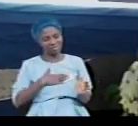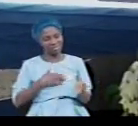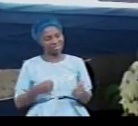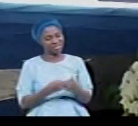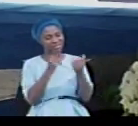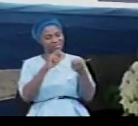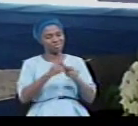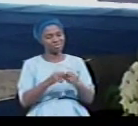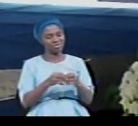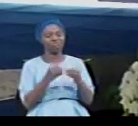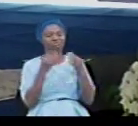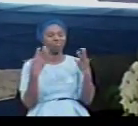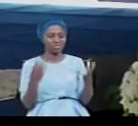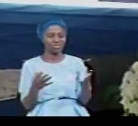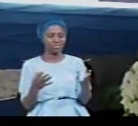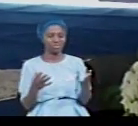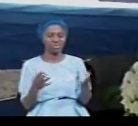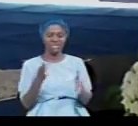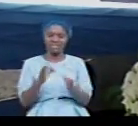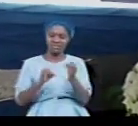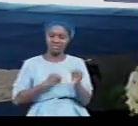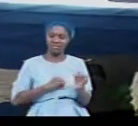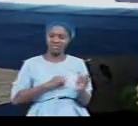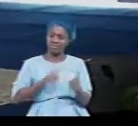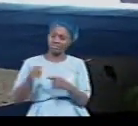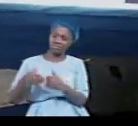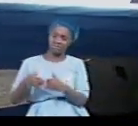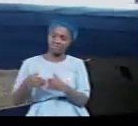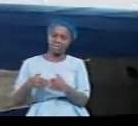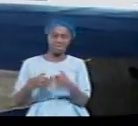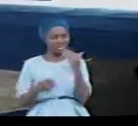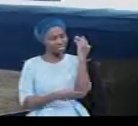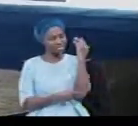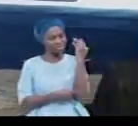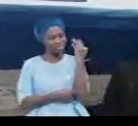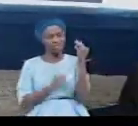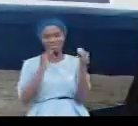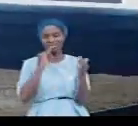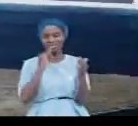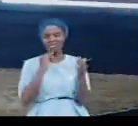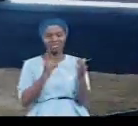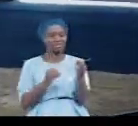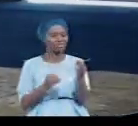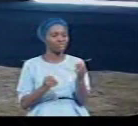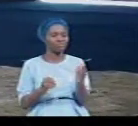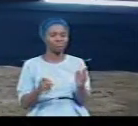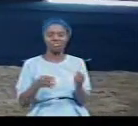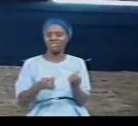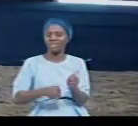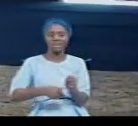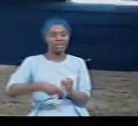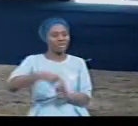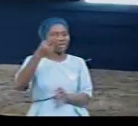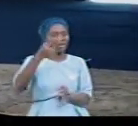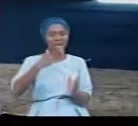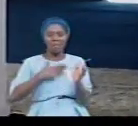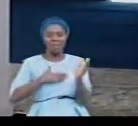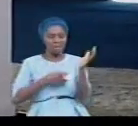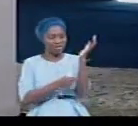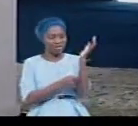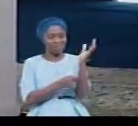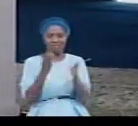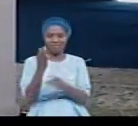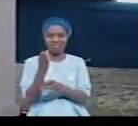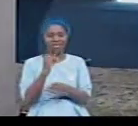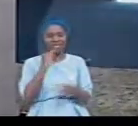draw back, the temptation is too high. My flesh is demanding something